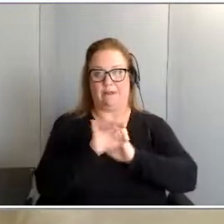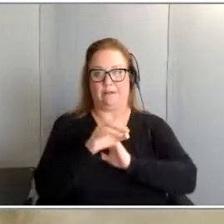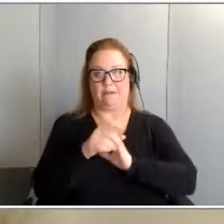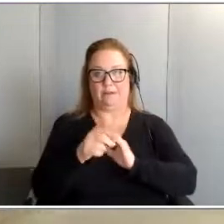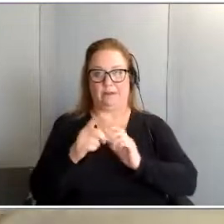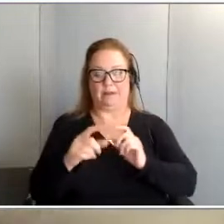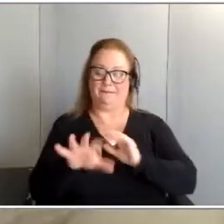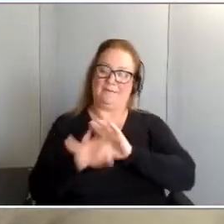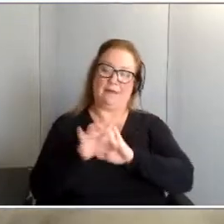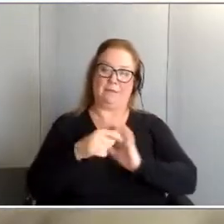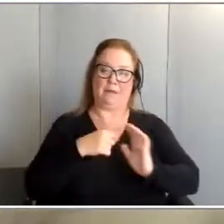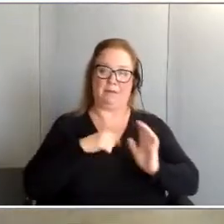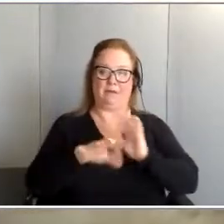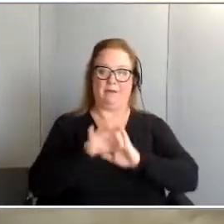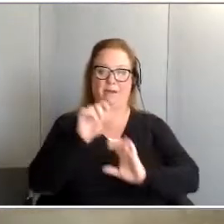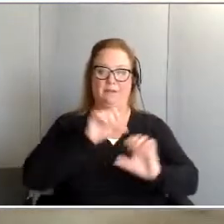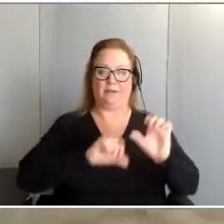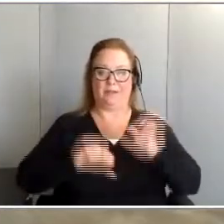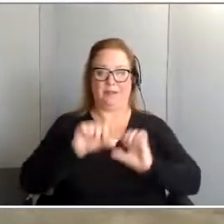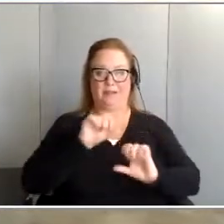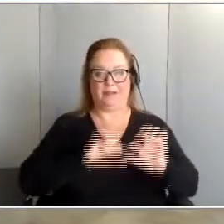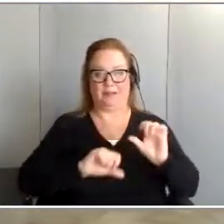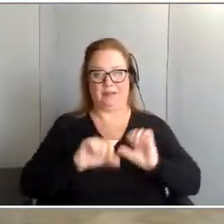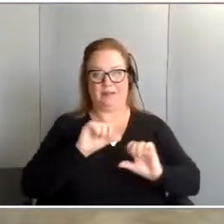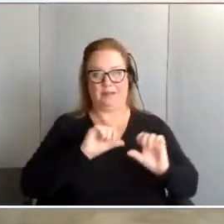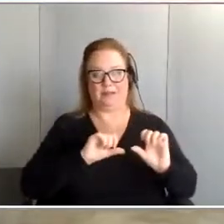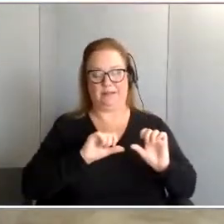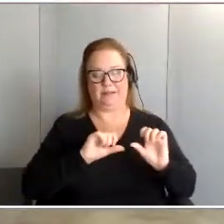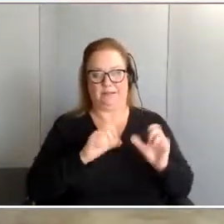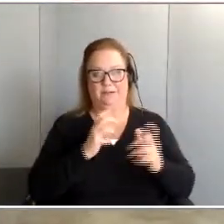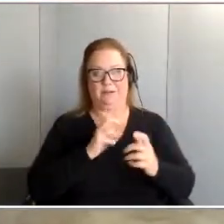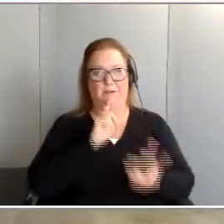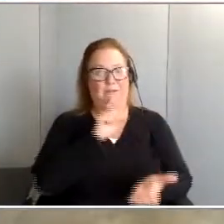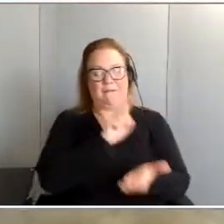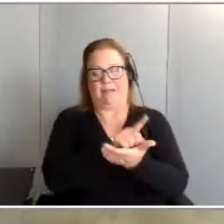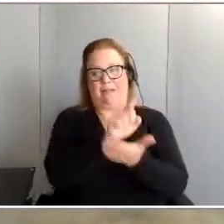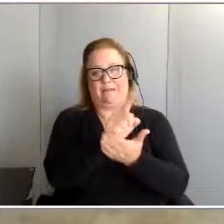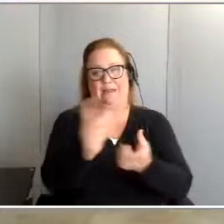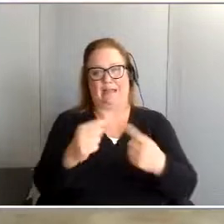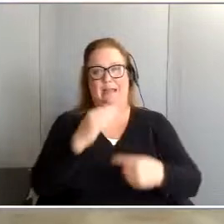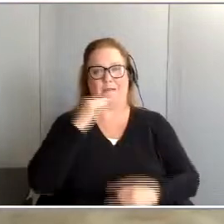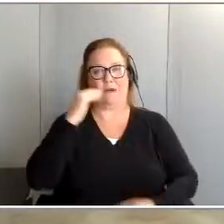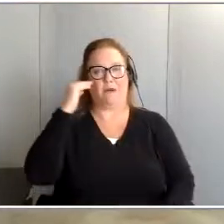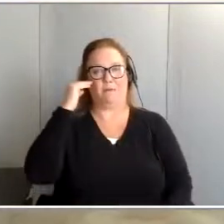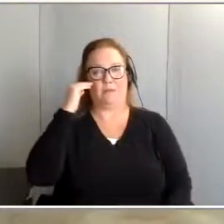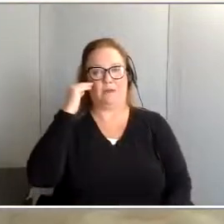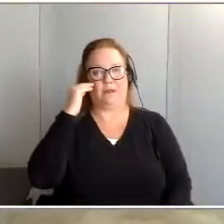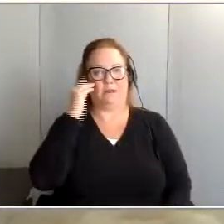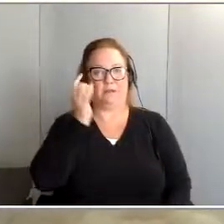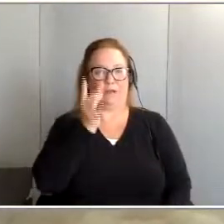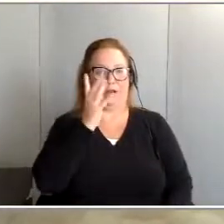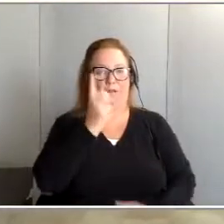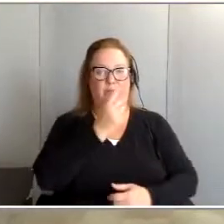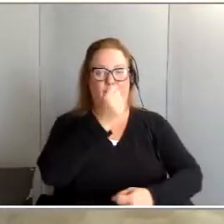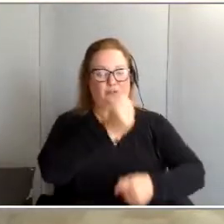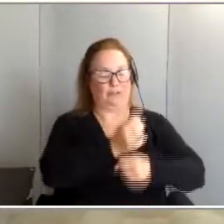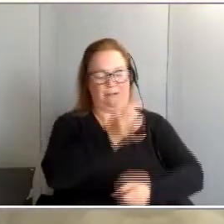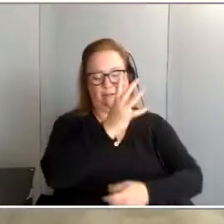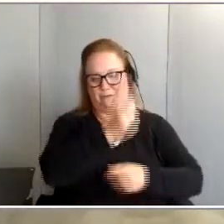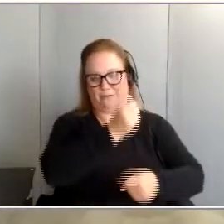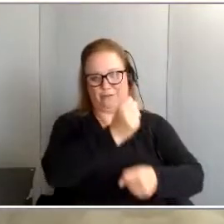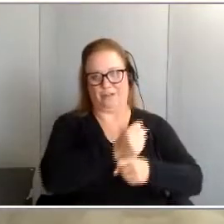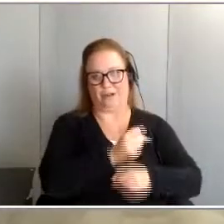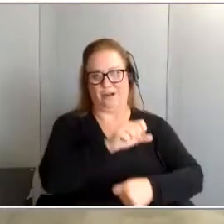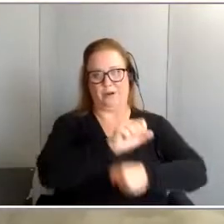me, and we fell in love, and he came home with me, and he was rotten for the first year. Yep. And we worked